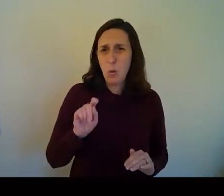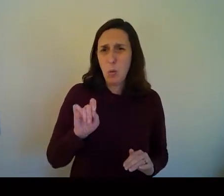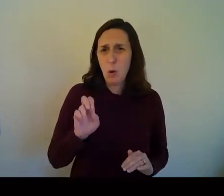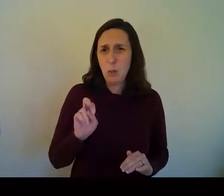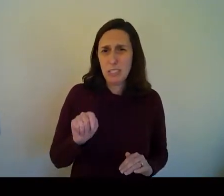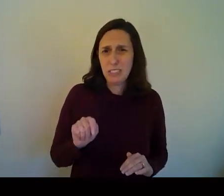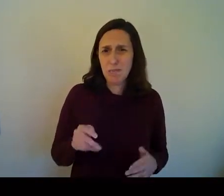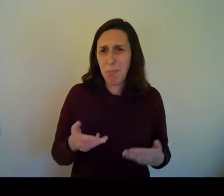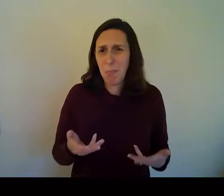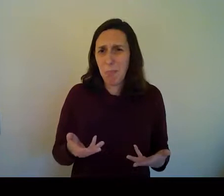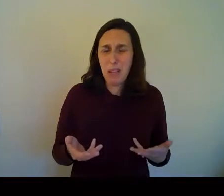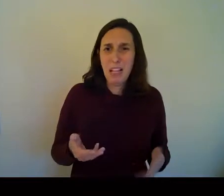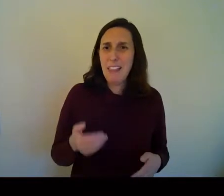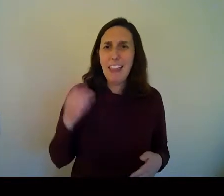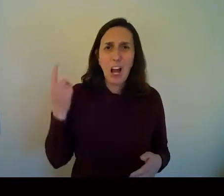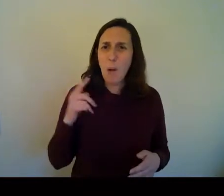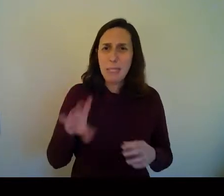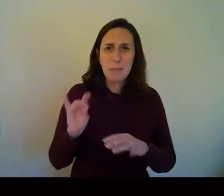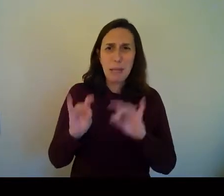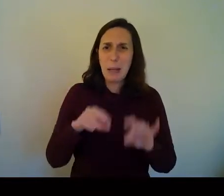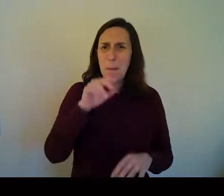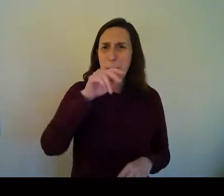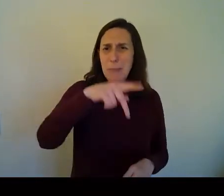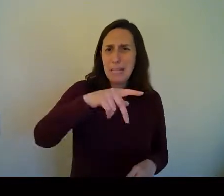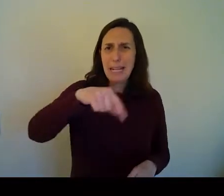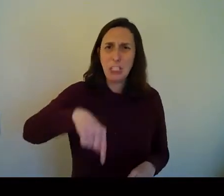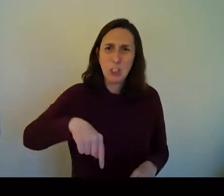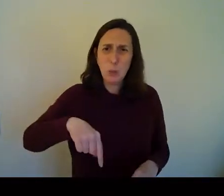P and q always seem to be the variable in